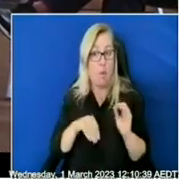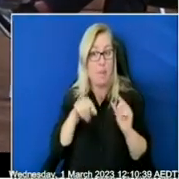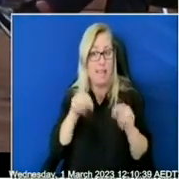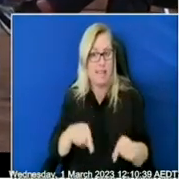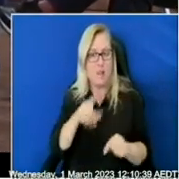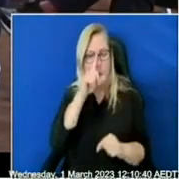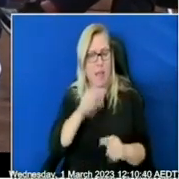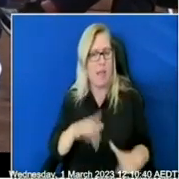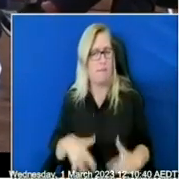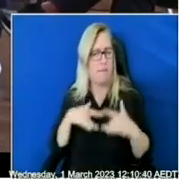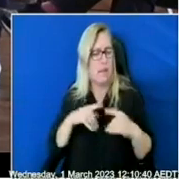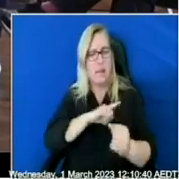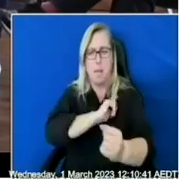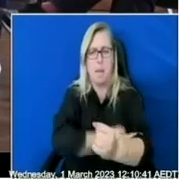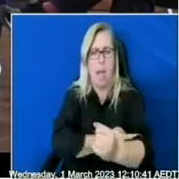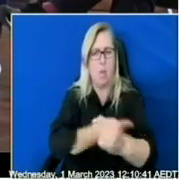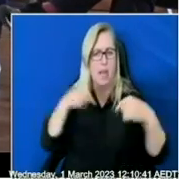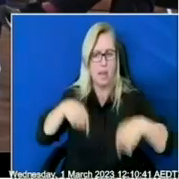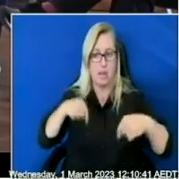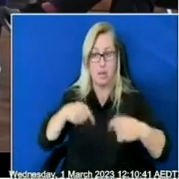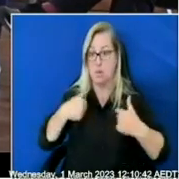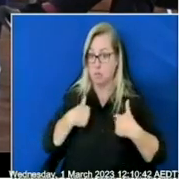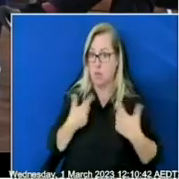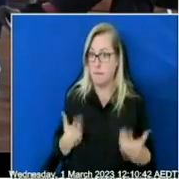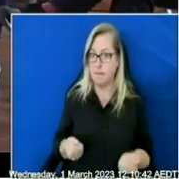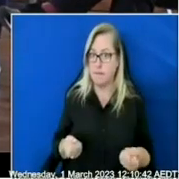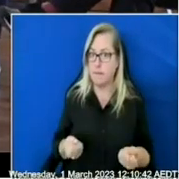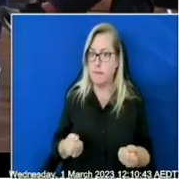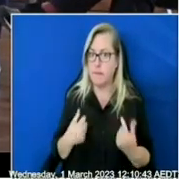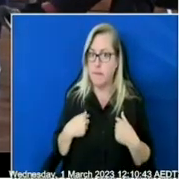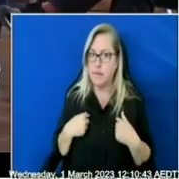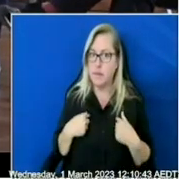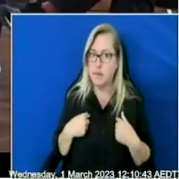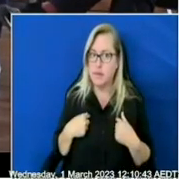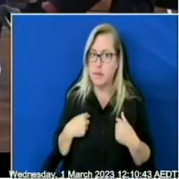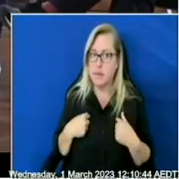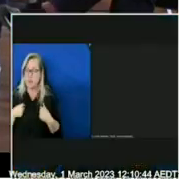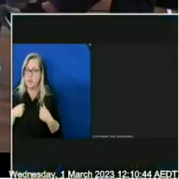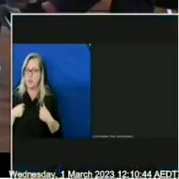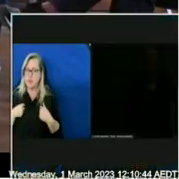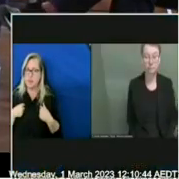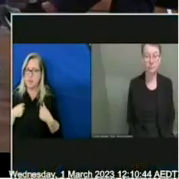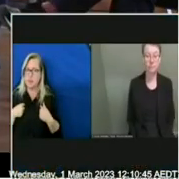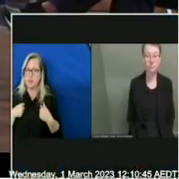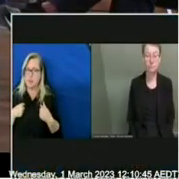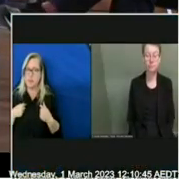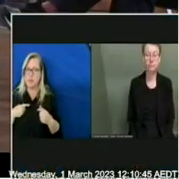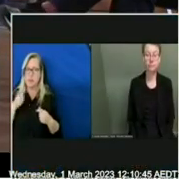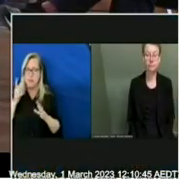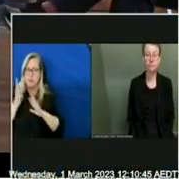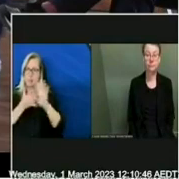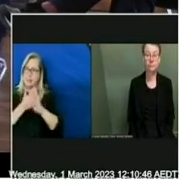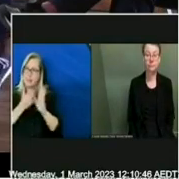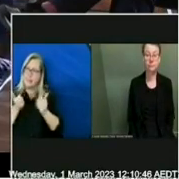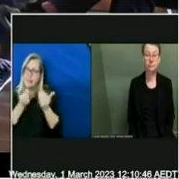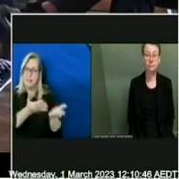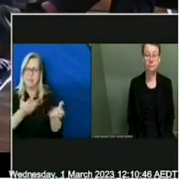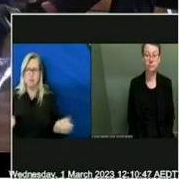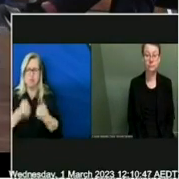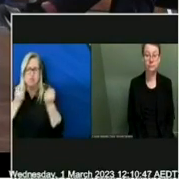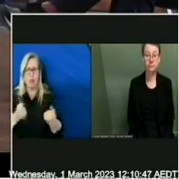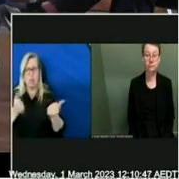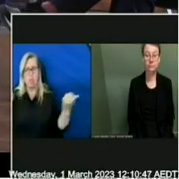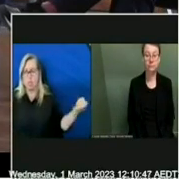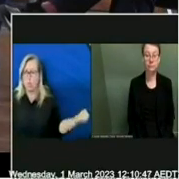do. Mm. And it gave her so much strength. Mm. And it just kept